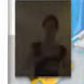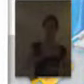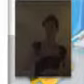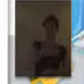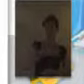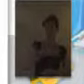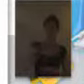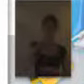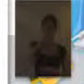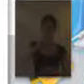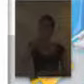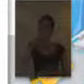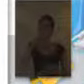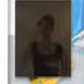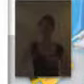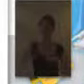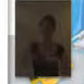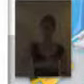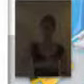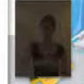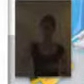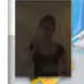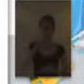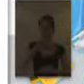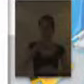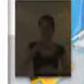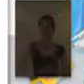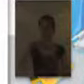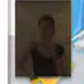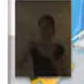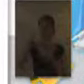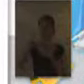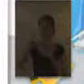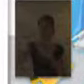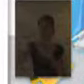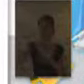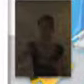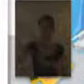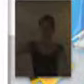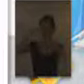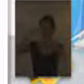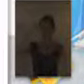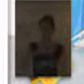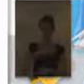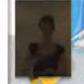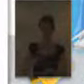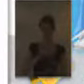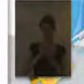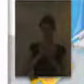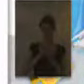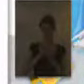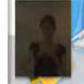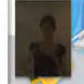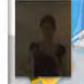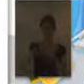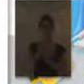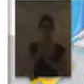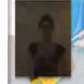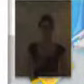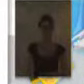blind, which is, for example, 0 to 25 is that it's down, and between 25 and 50 that it's up. And the last